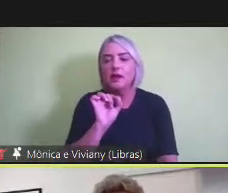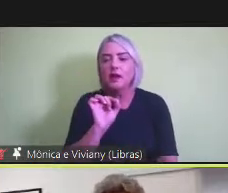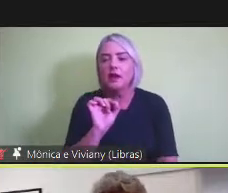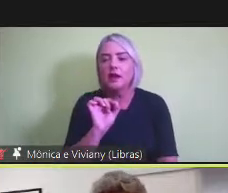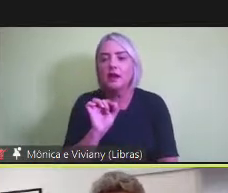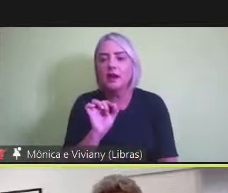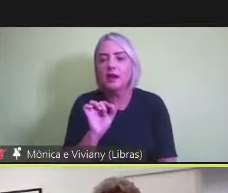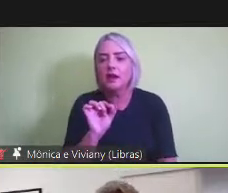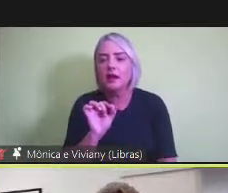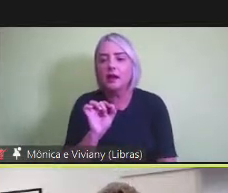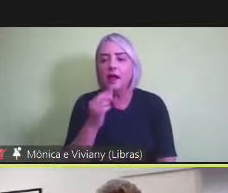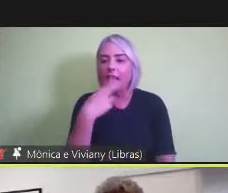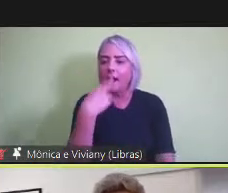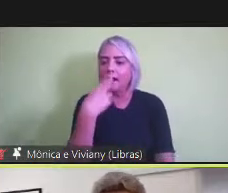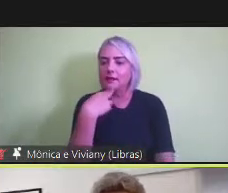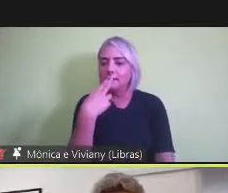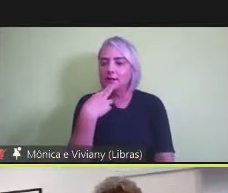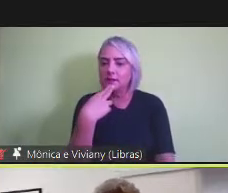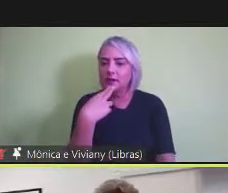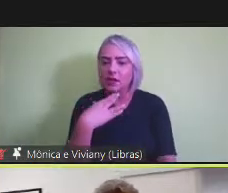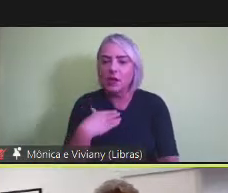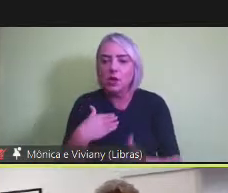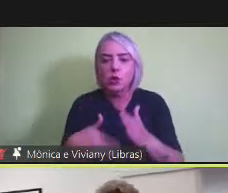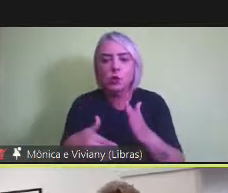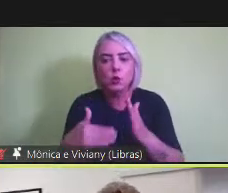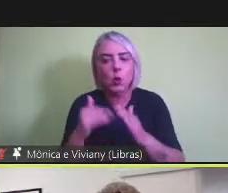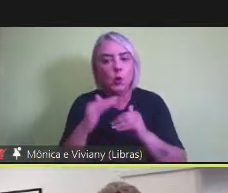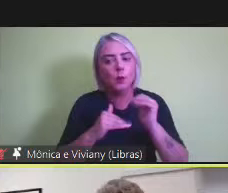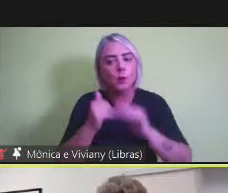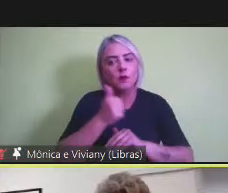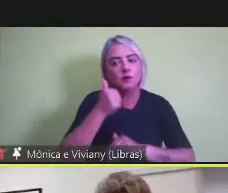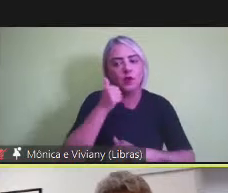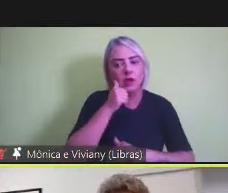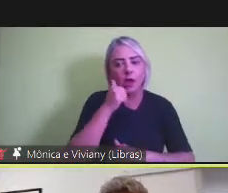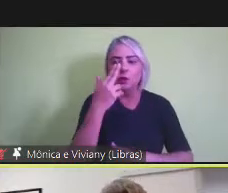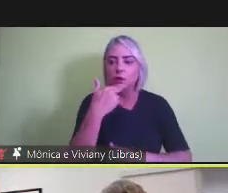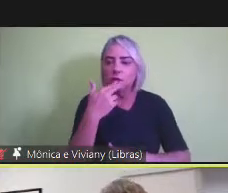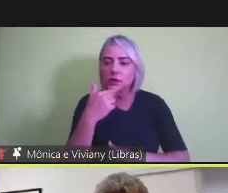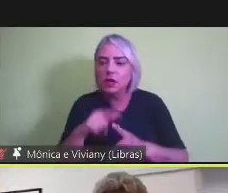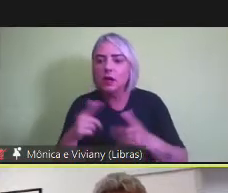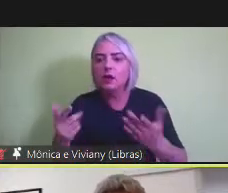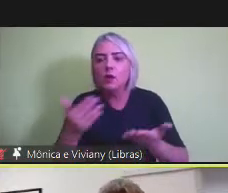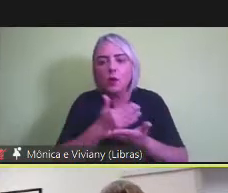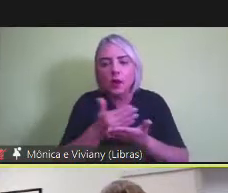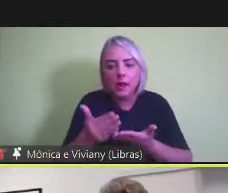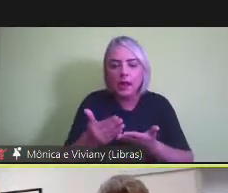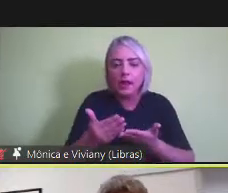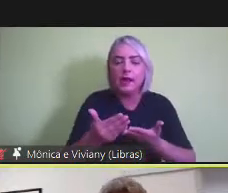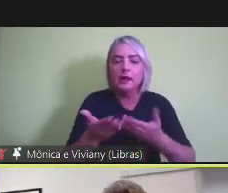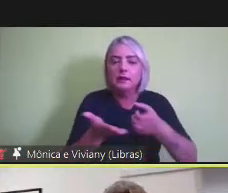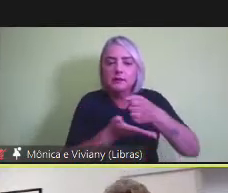this is what the nutritionists, all the professionals, giving this